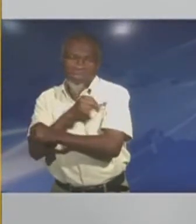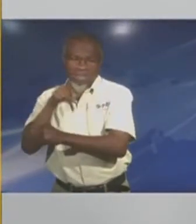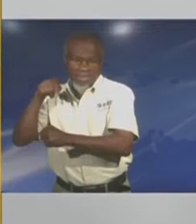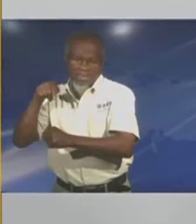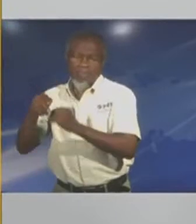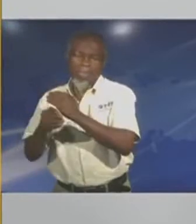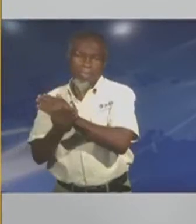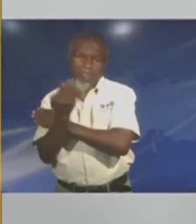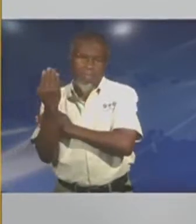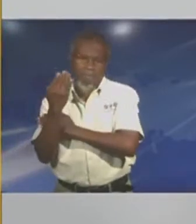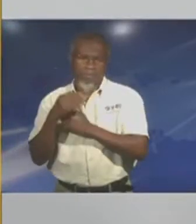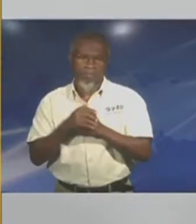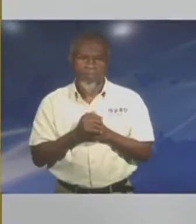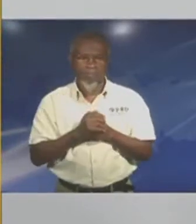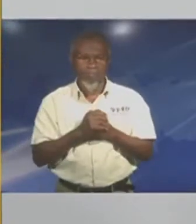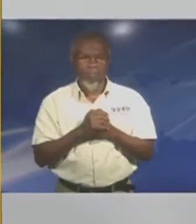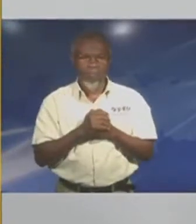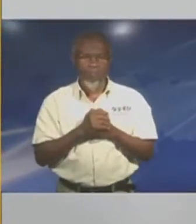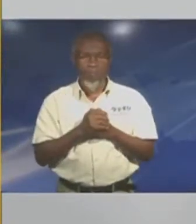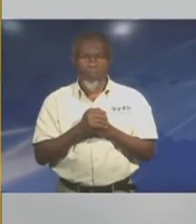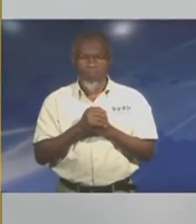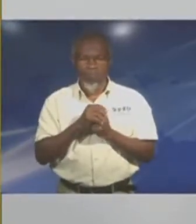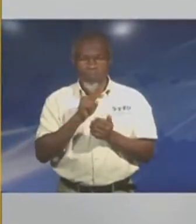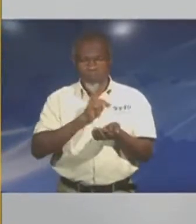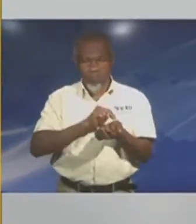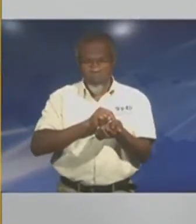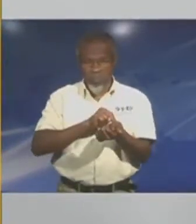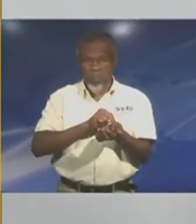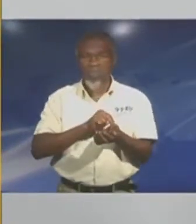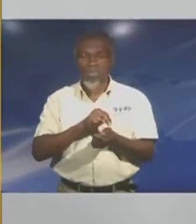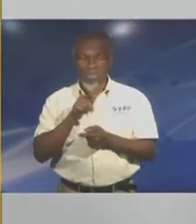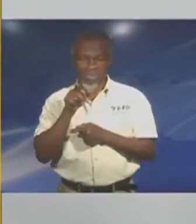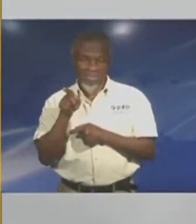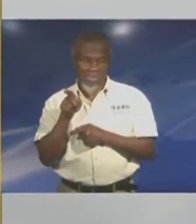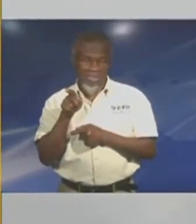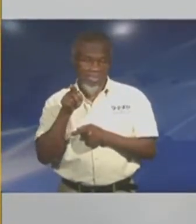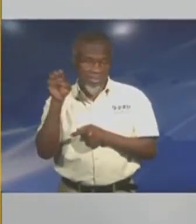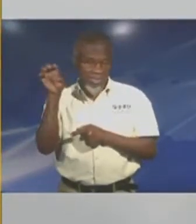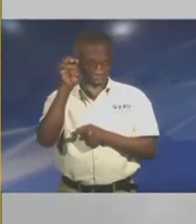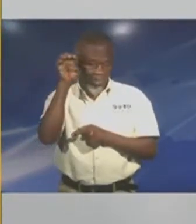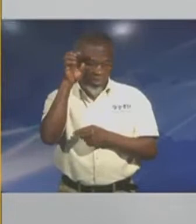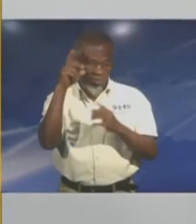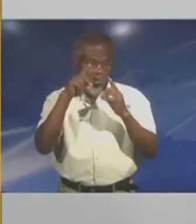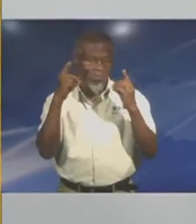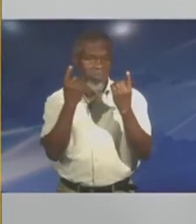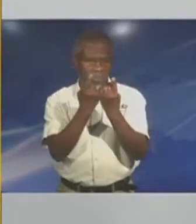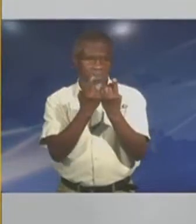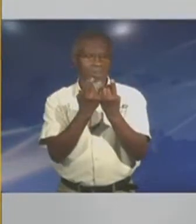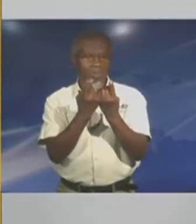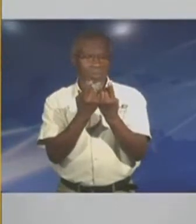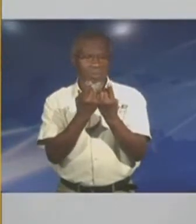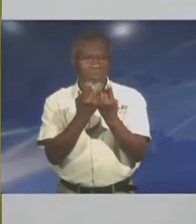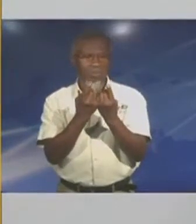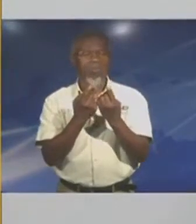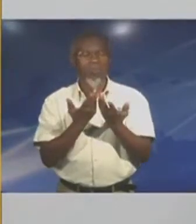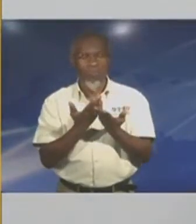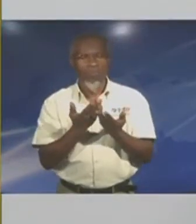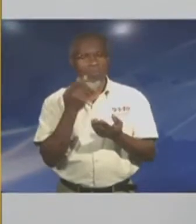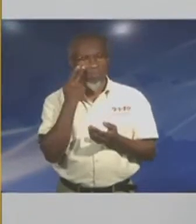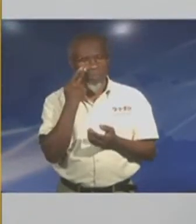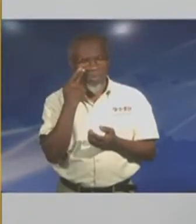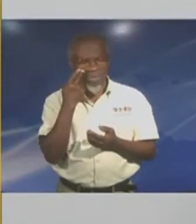and emergency ambulance usage, that is transferring patients with COVID-19, is at a rolling average